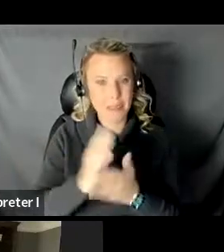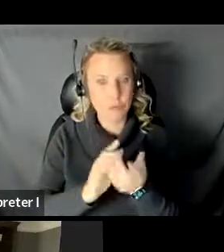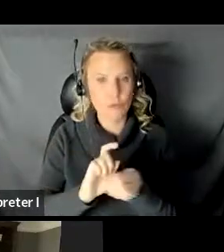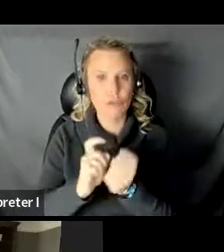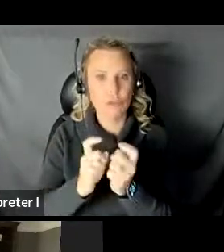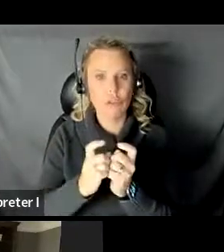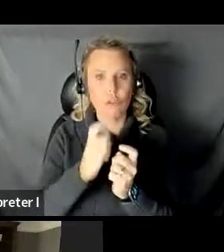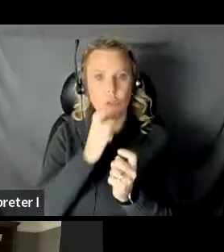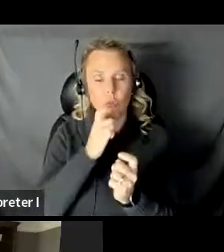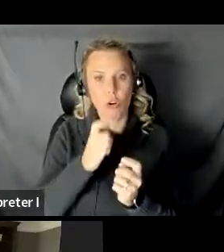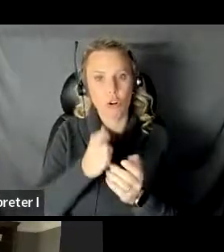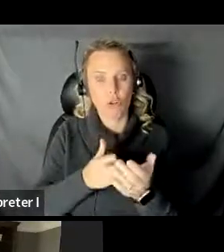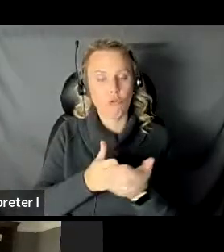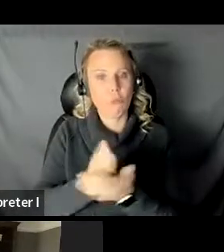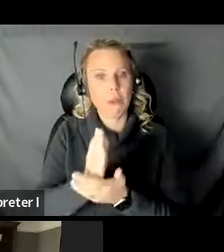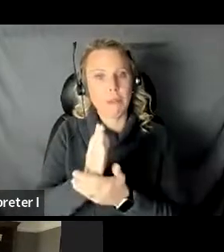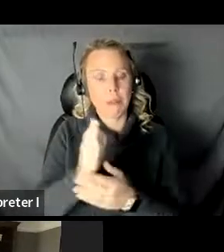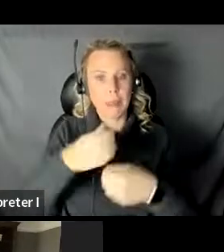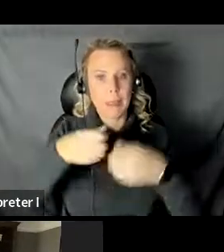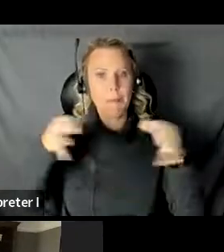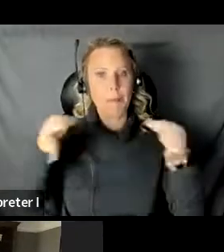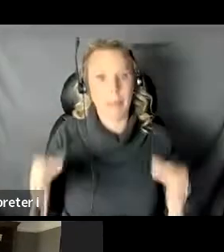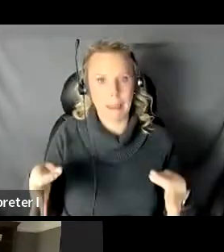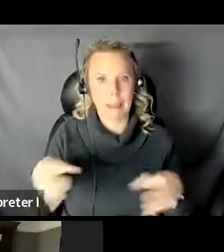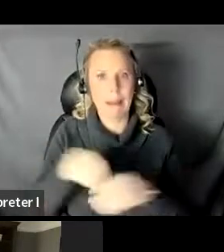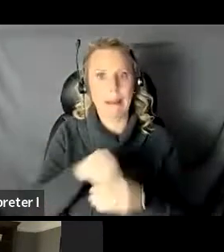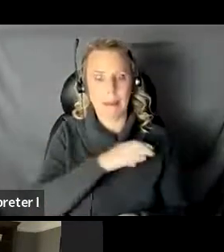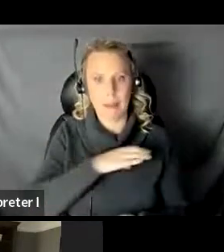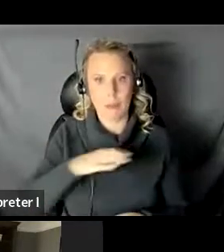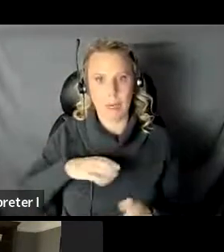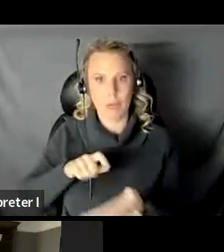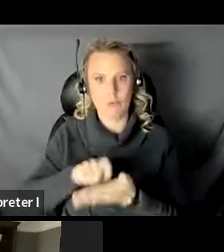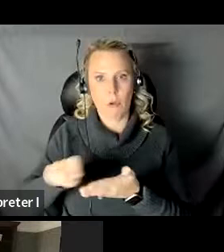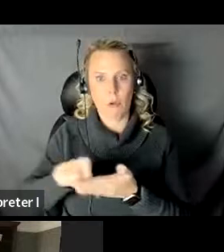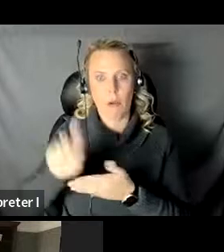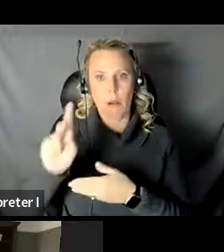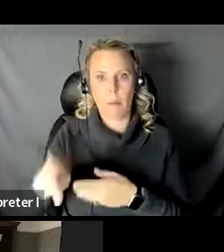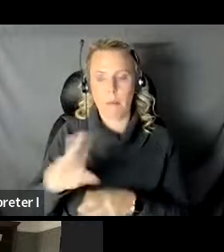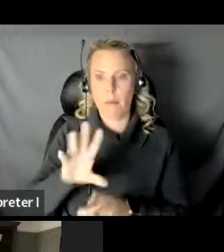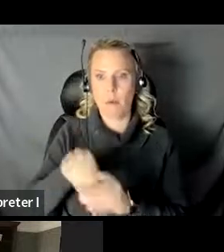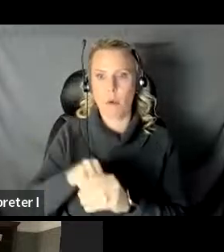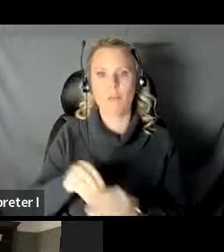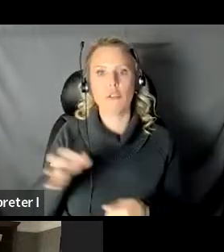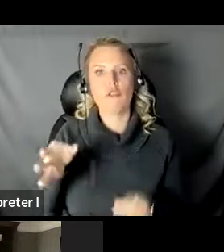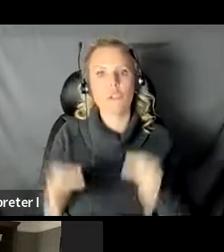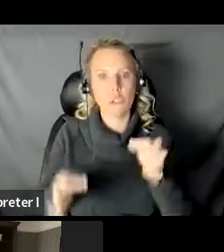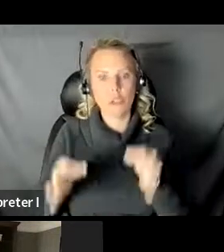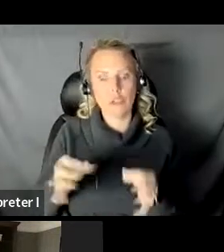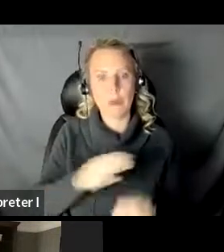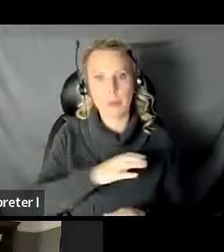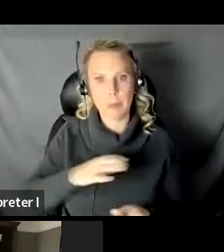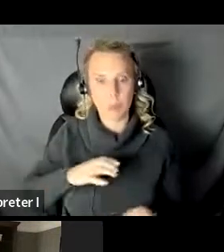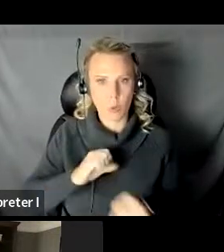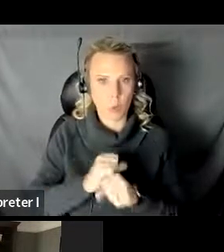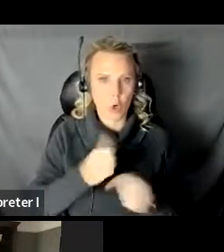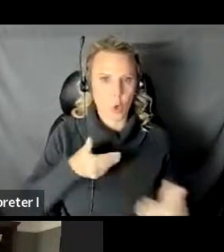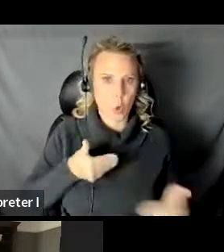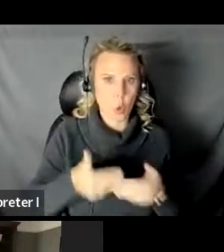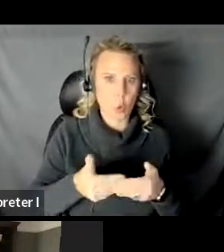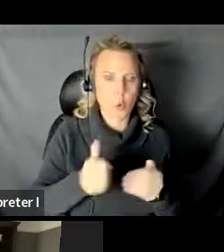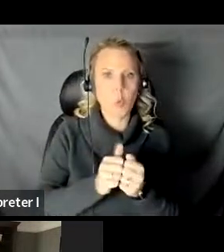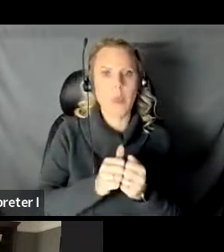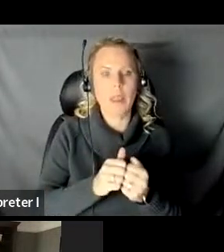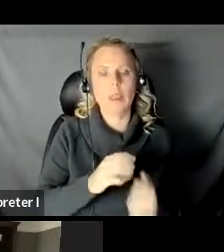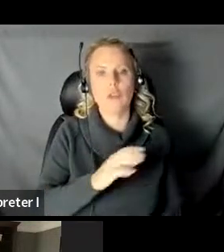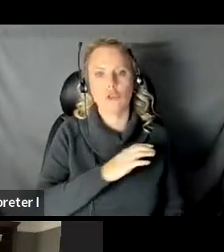changes were rightfully made in the committee's markup. As a member of the Judiciary Committee, work closely with